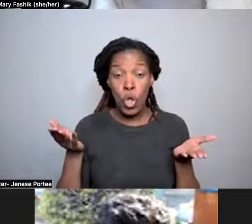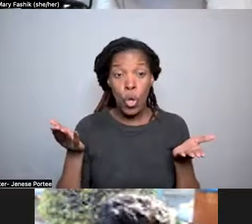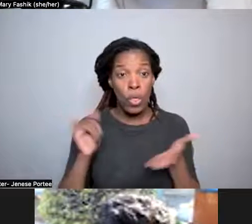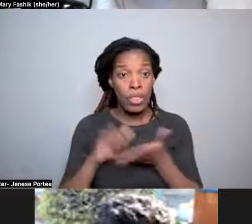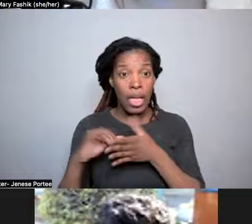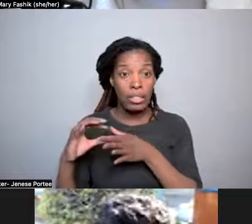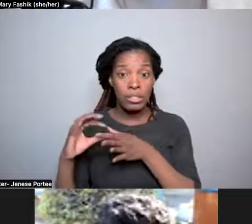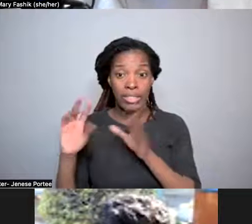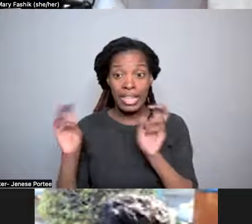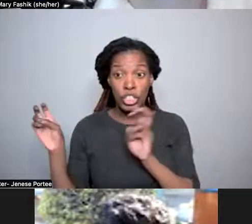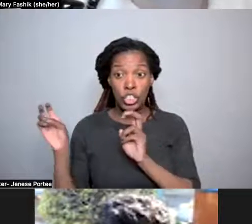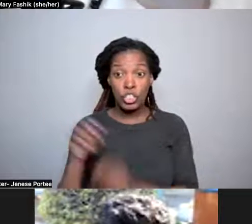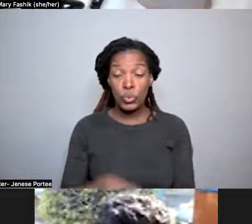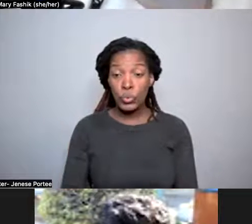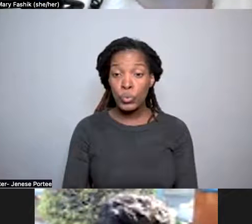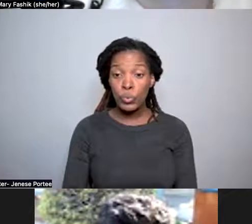an issue?